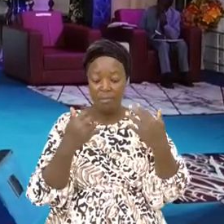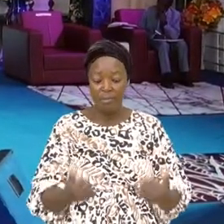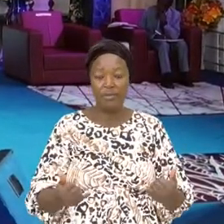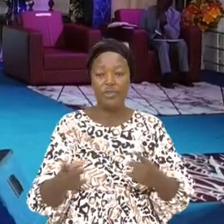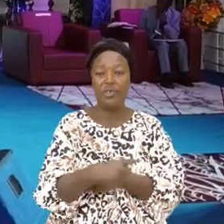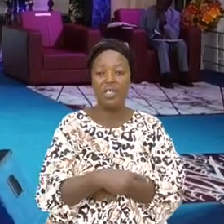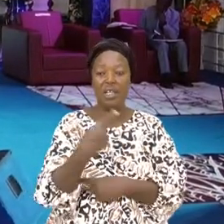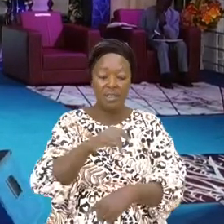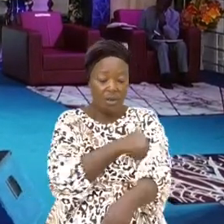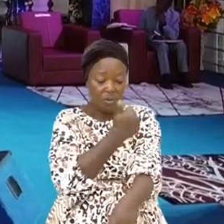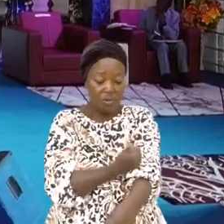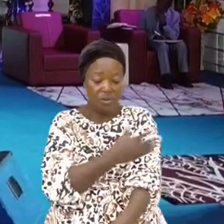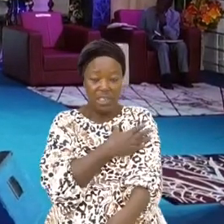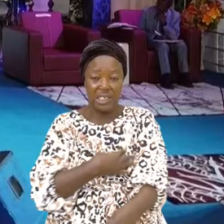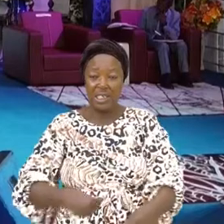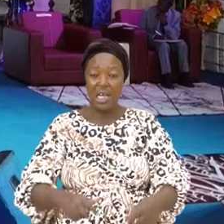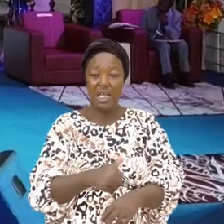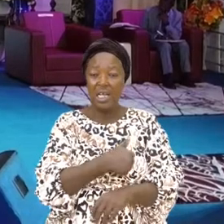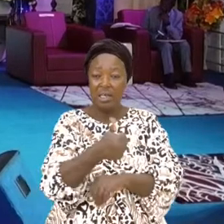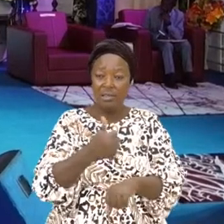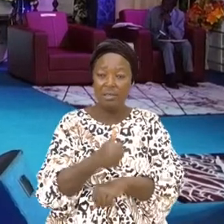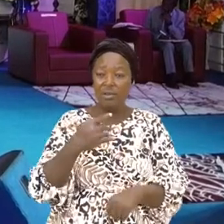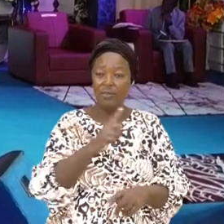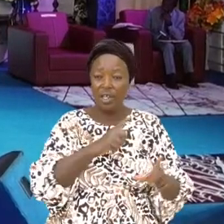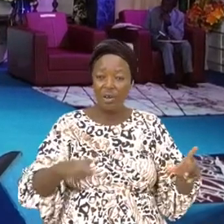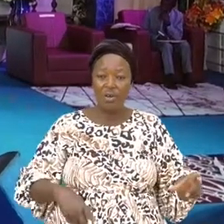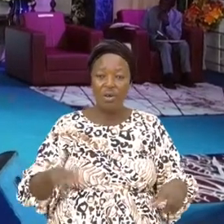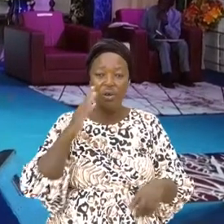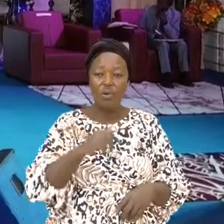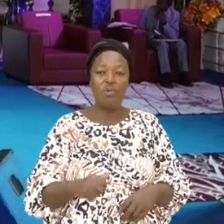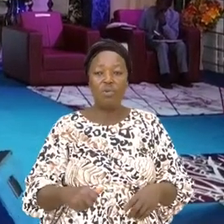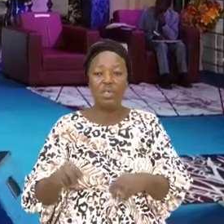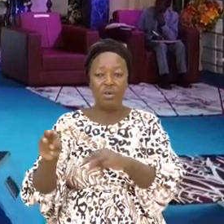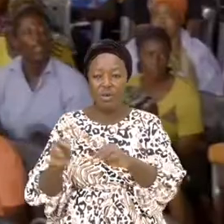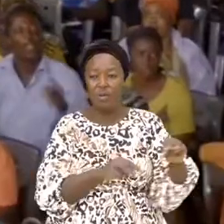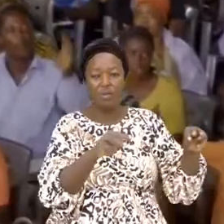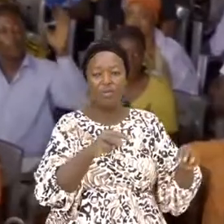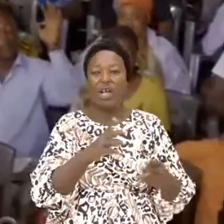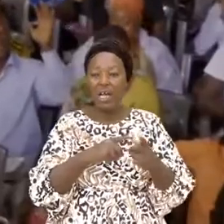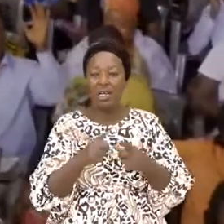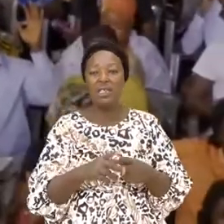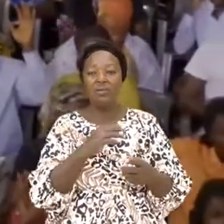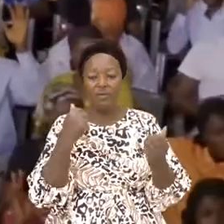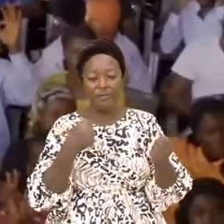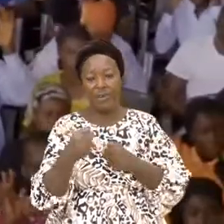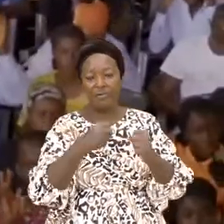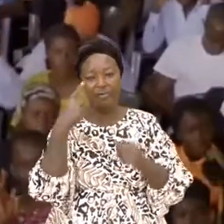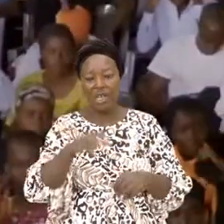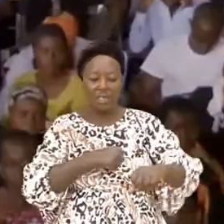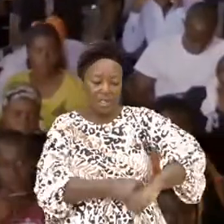the authority and dominion of the Lord will avail for you, both